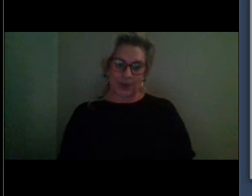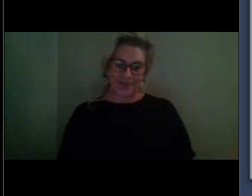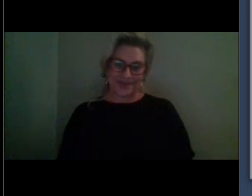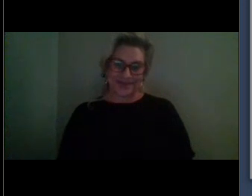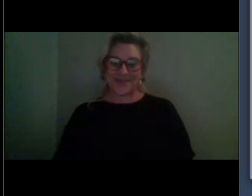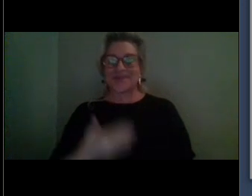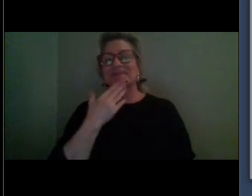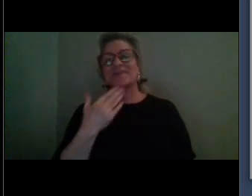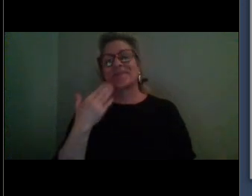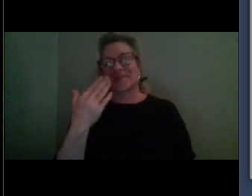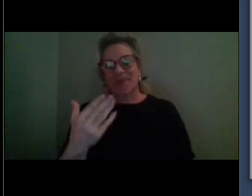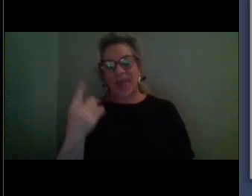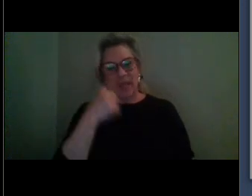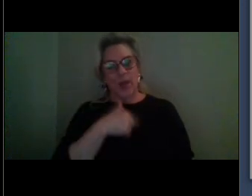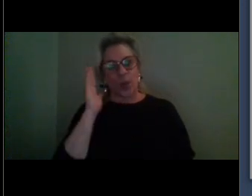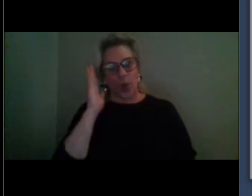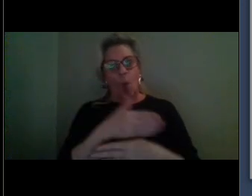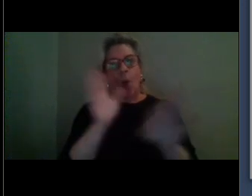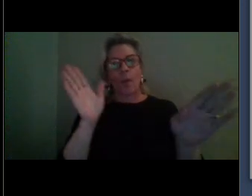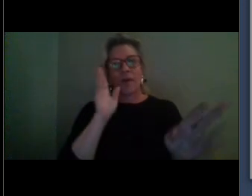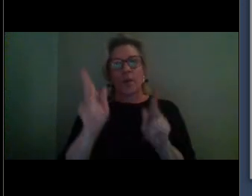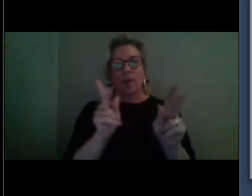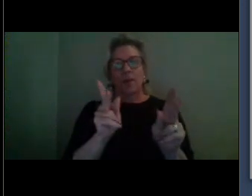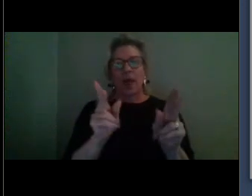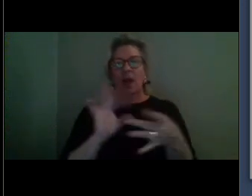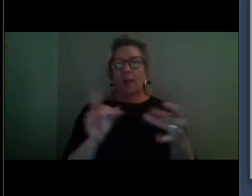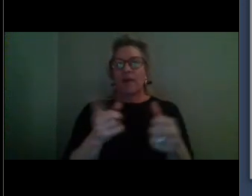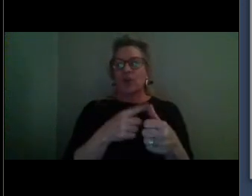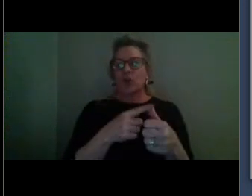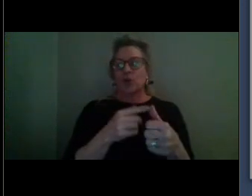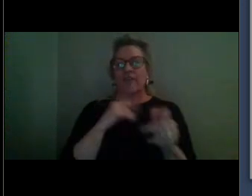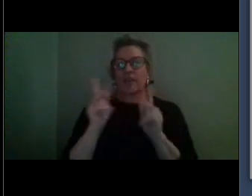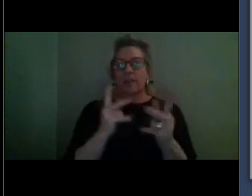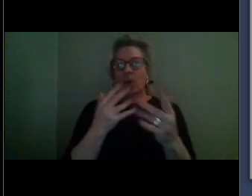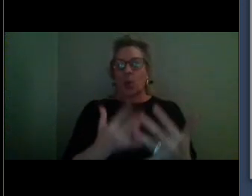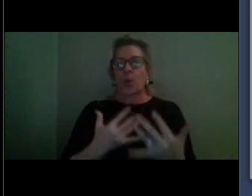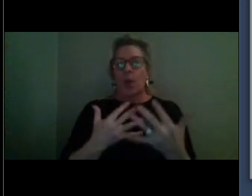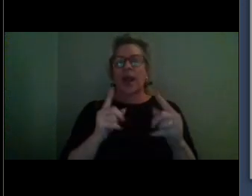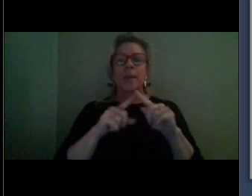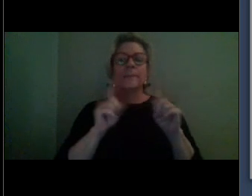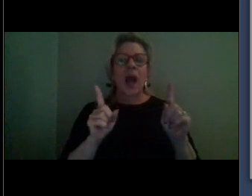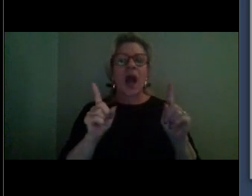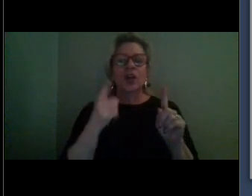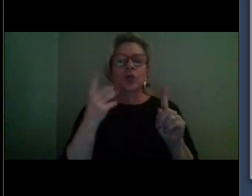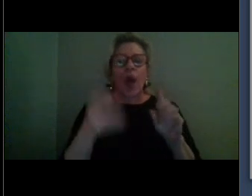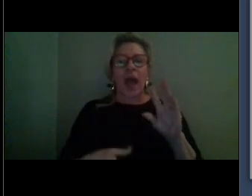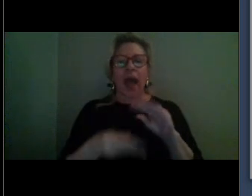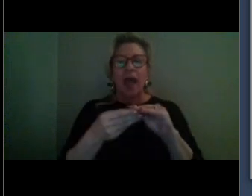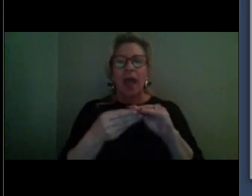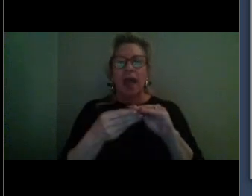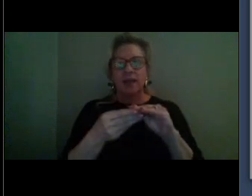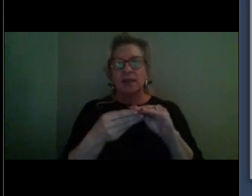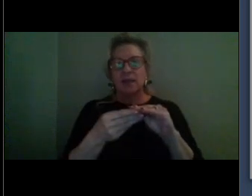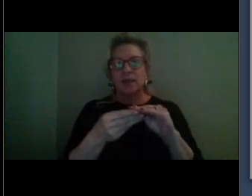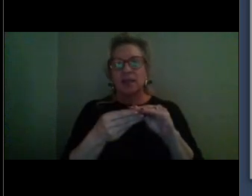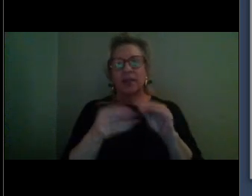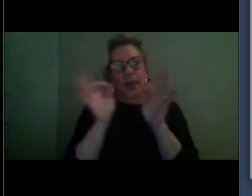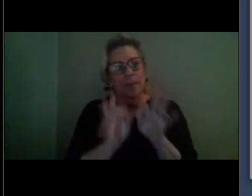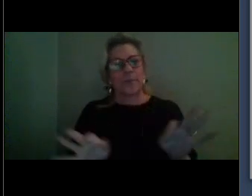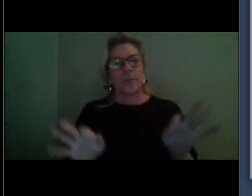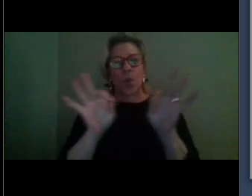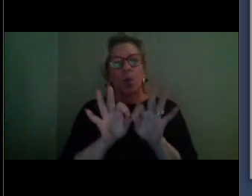Thank you, and I think we will open it for public comment first. We have some folks waiting, but I just wanted to add, you know, the